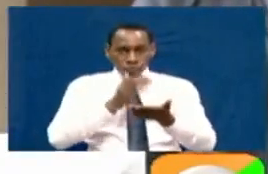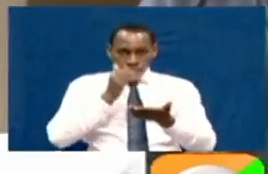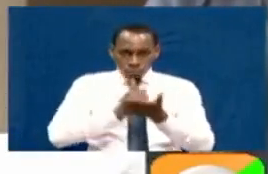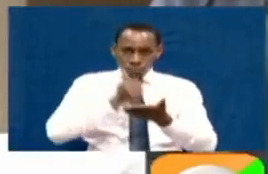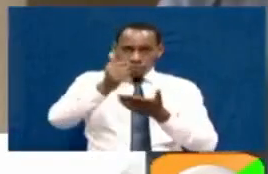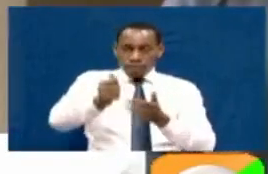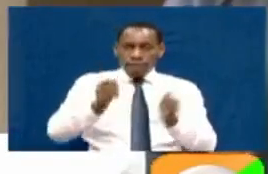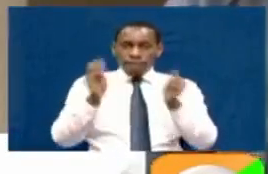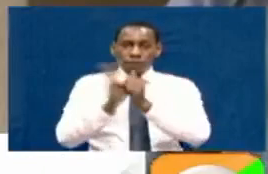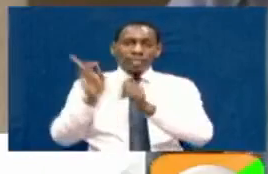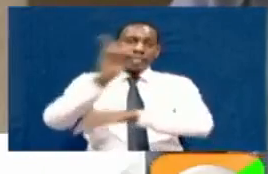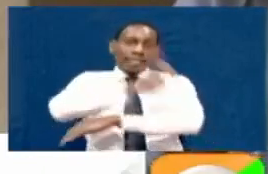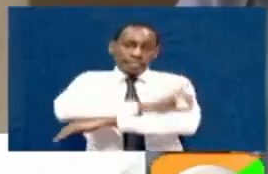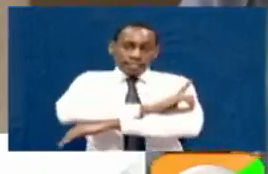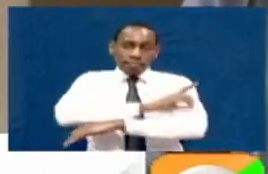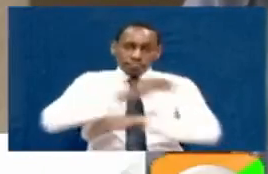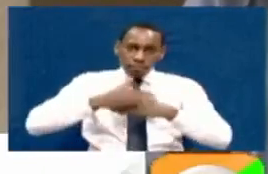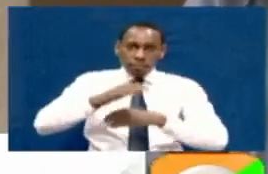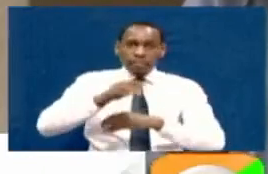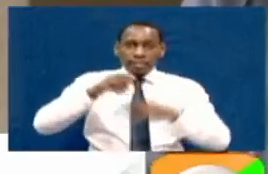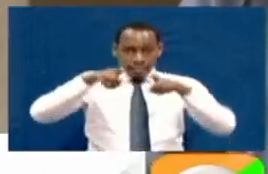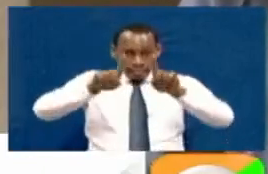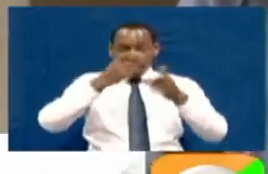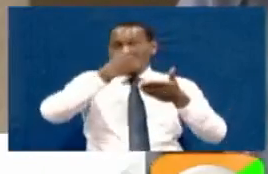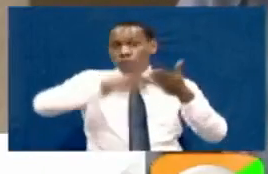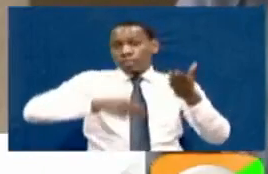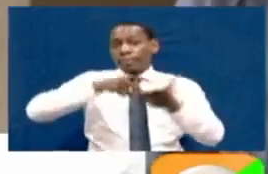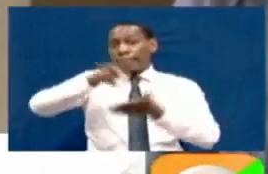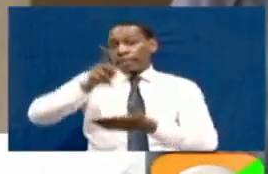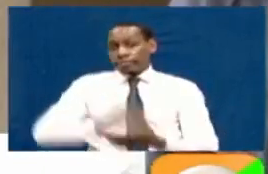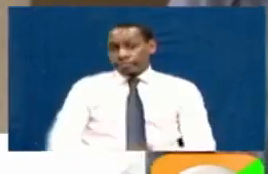days on your own cost.